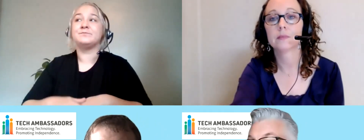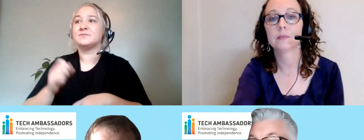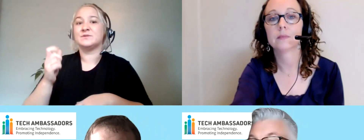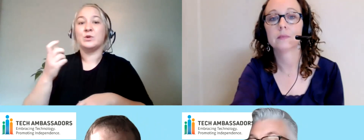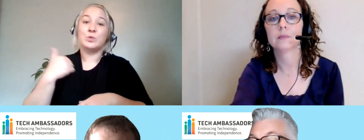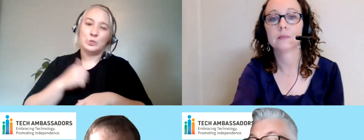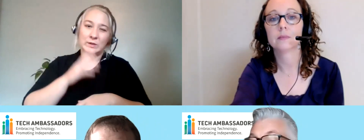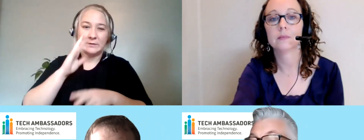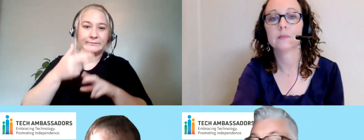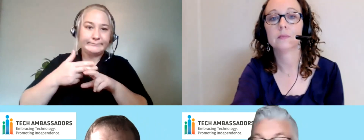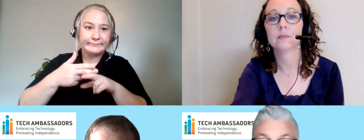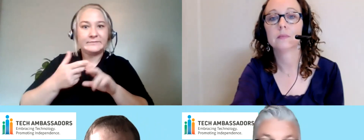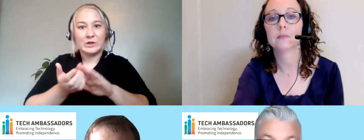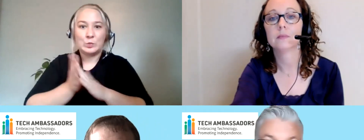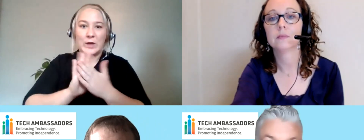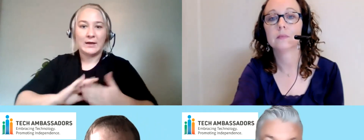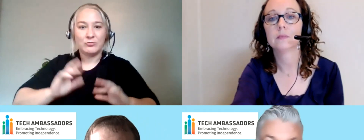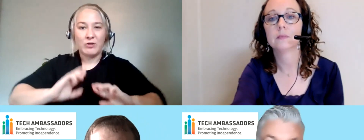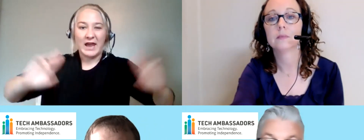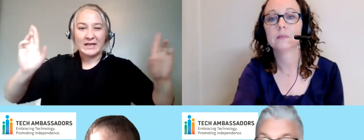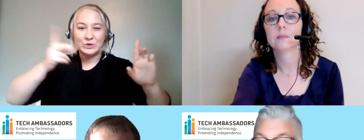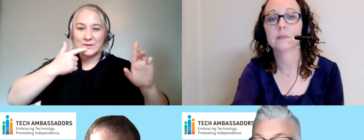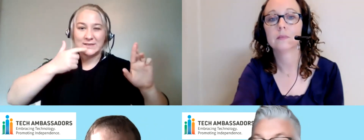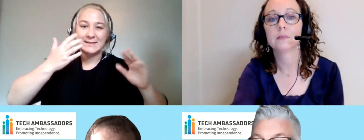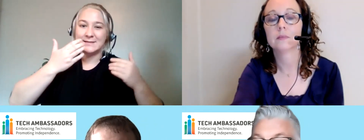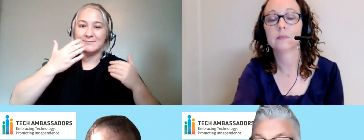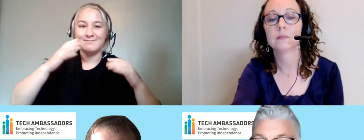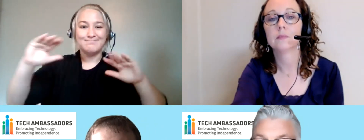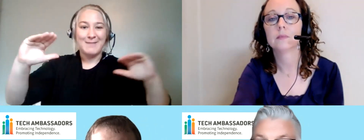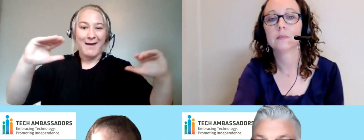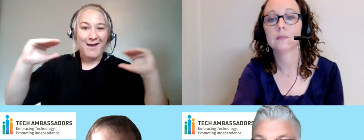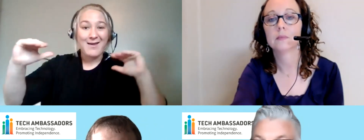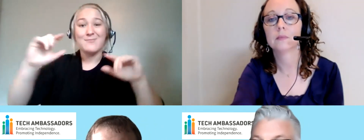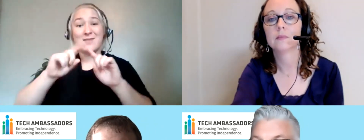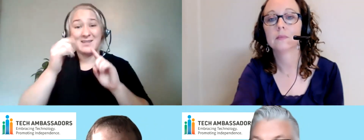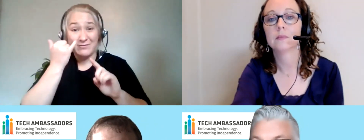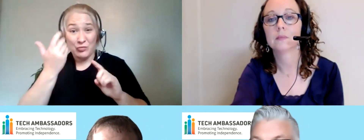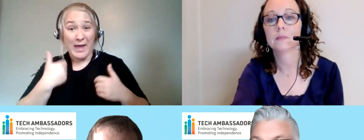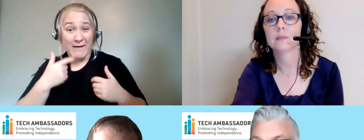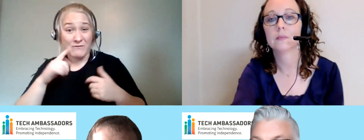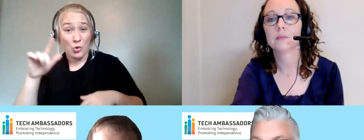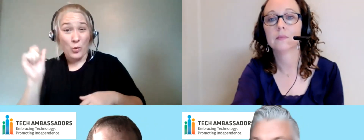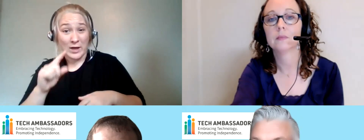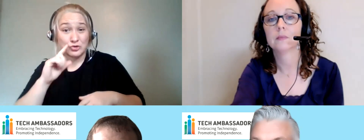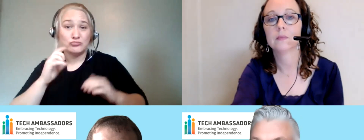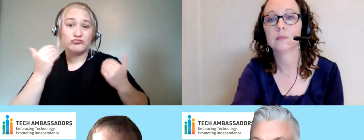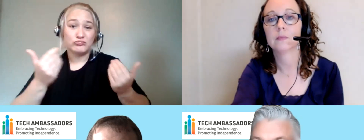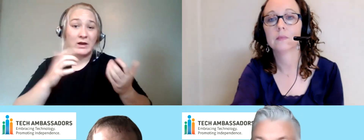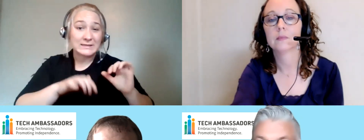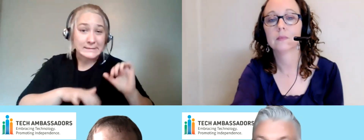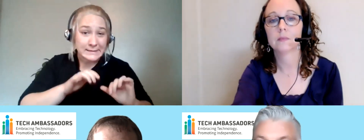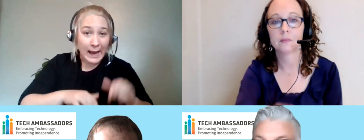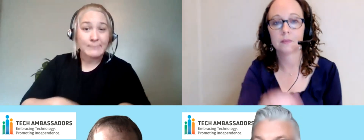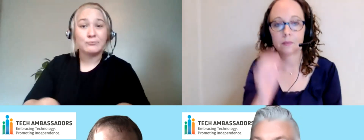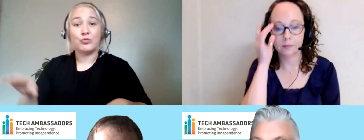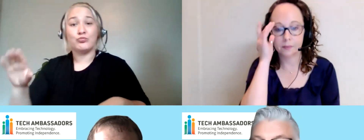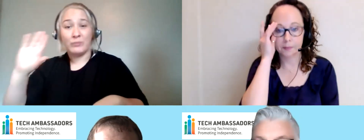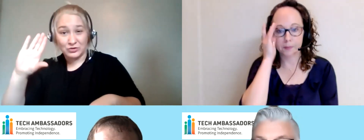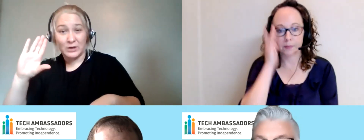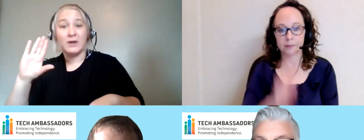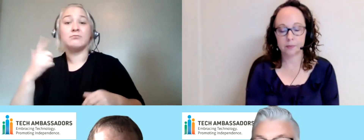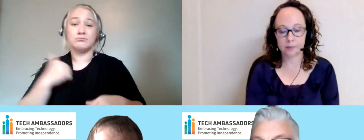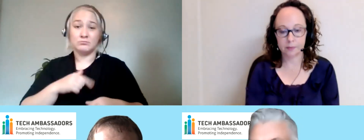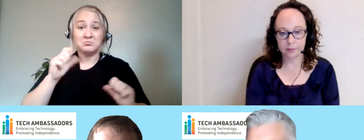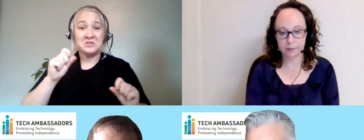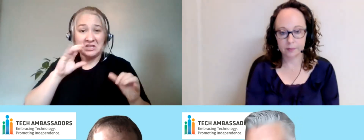say goodbye, if you do have a question, feel free to go ahead and type that or raise your hand. Like I said, we'll stay around longer,